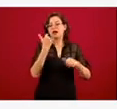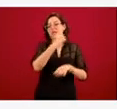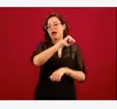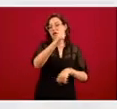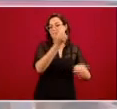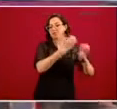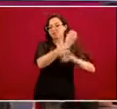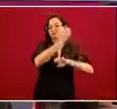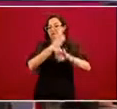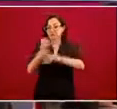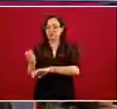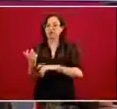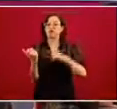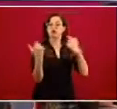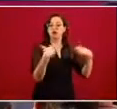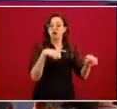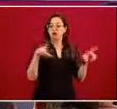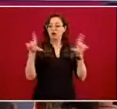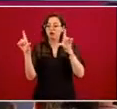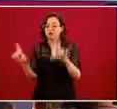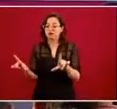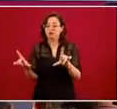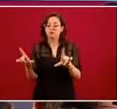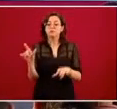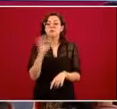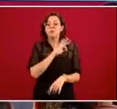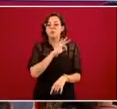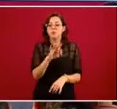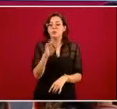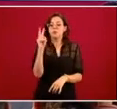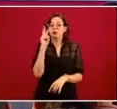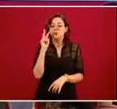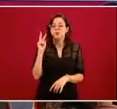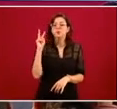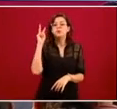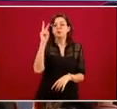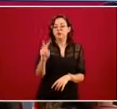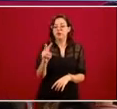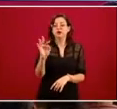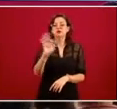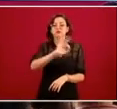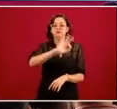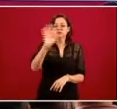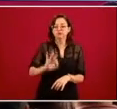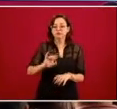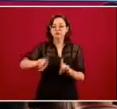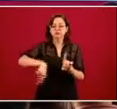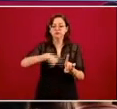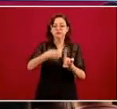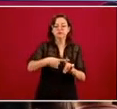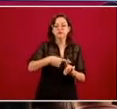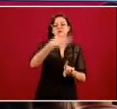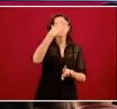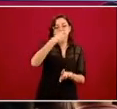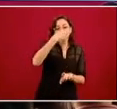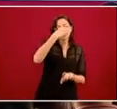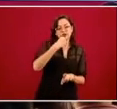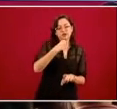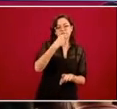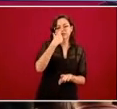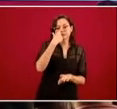each specific circumstances. Remember, this is the amount of deaths per 100.